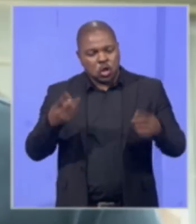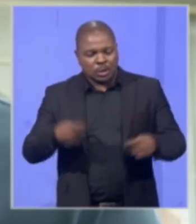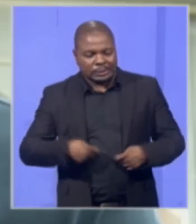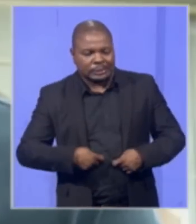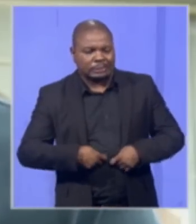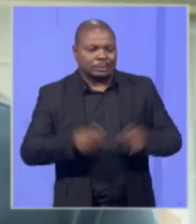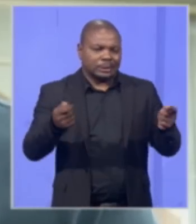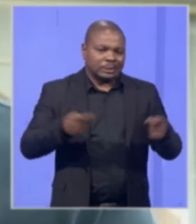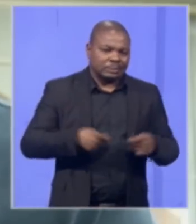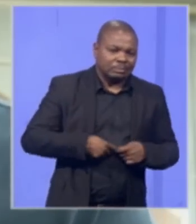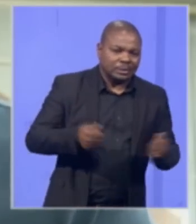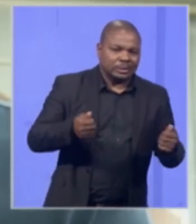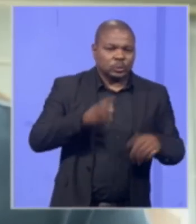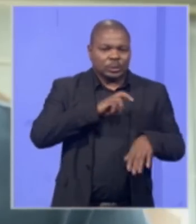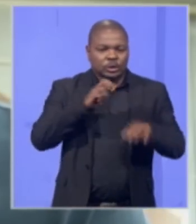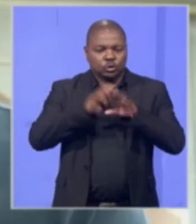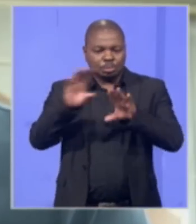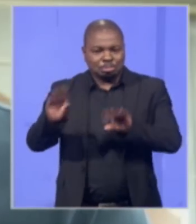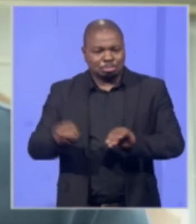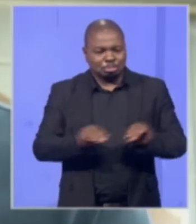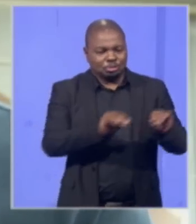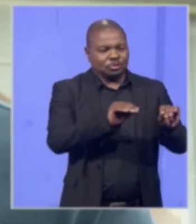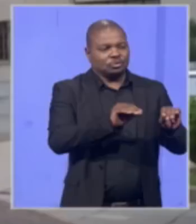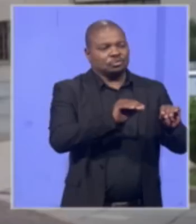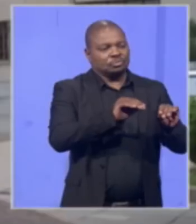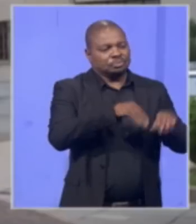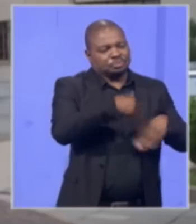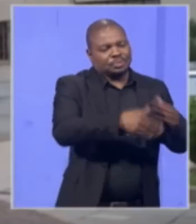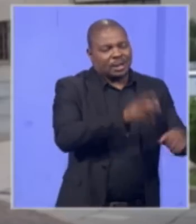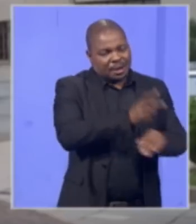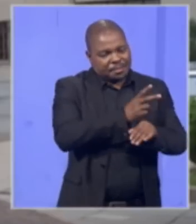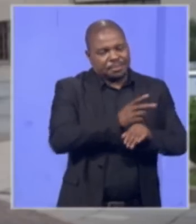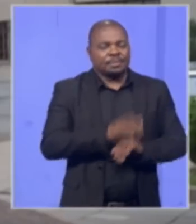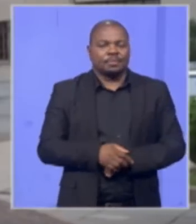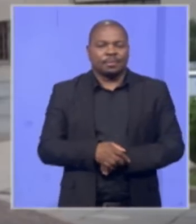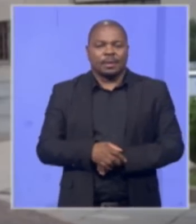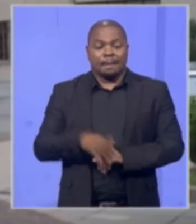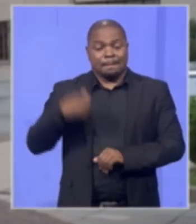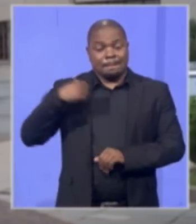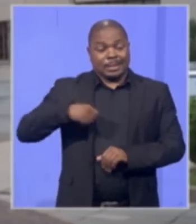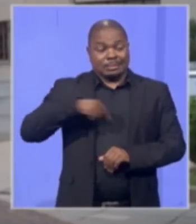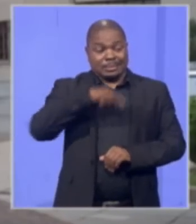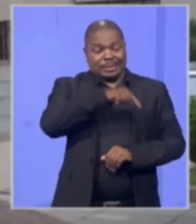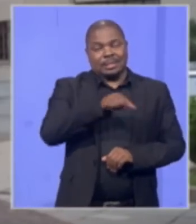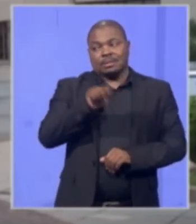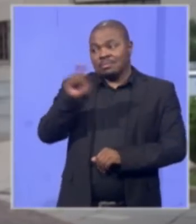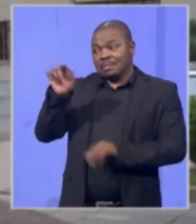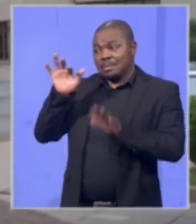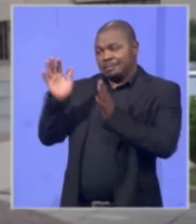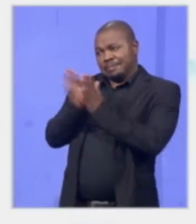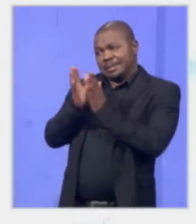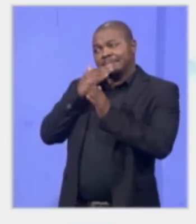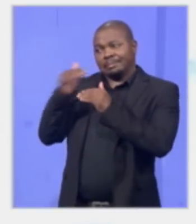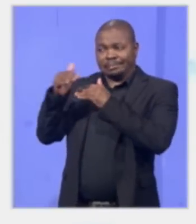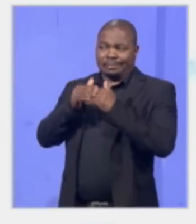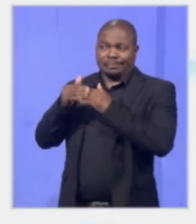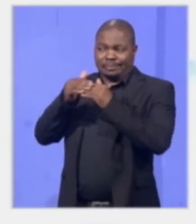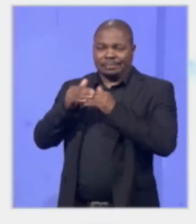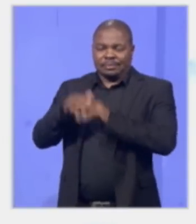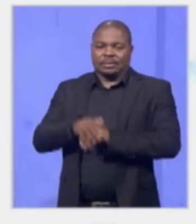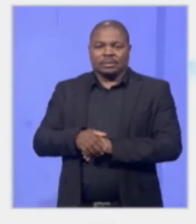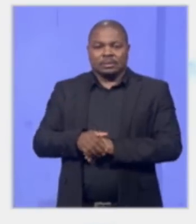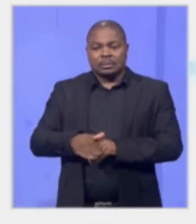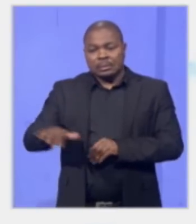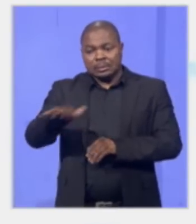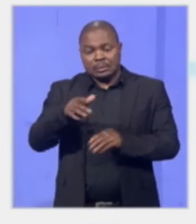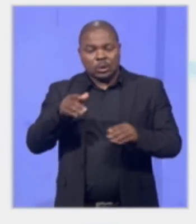in order to get ourselves relocated and back on track again. Masepala o ikuetse go baagi go nna kelotlhoko fa ba kgabaganya mo mafelong